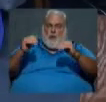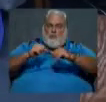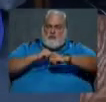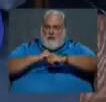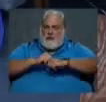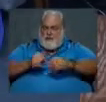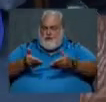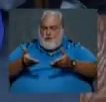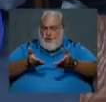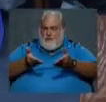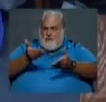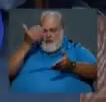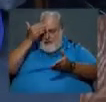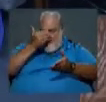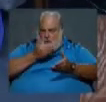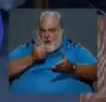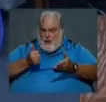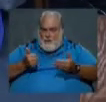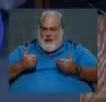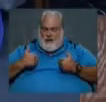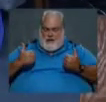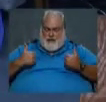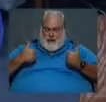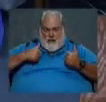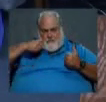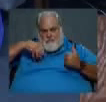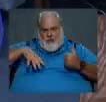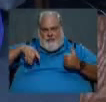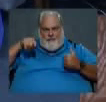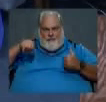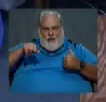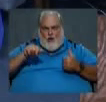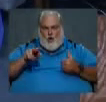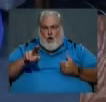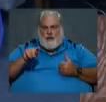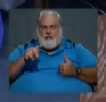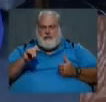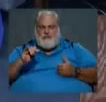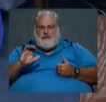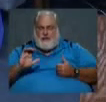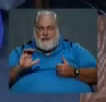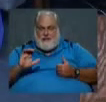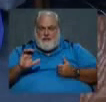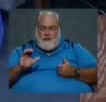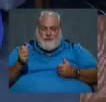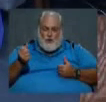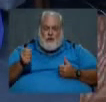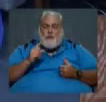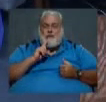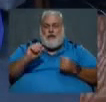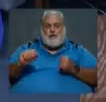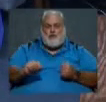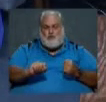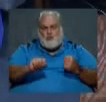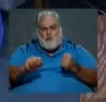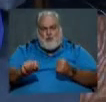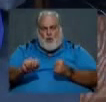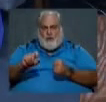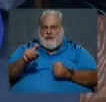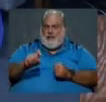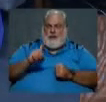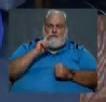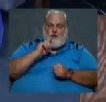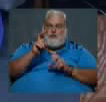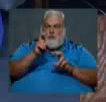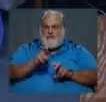Services, because we had a young man there. So there is a need for a transitional home, and